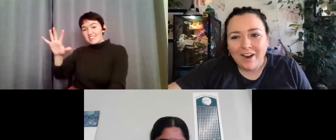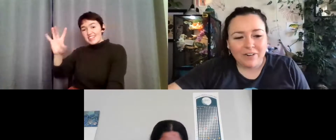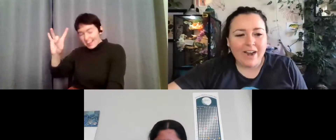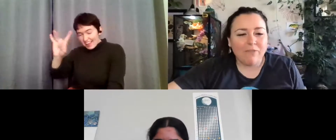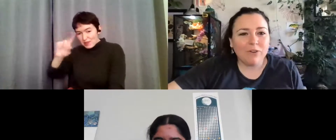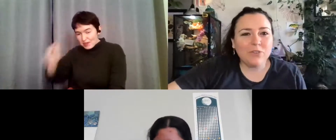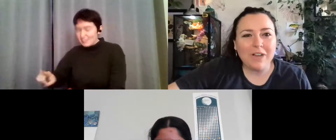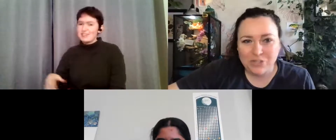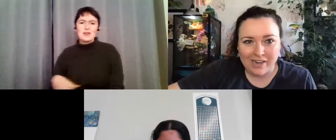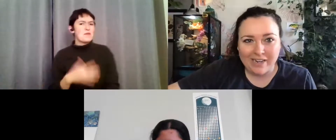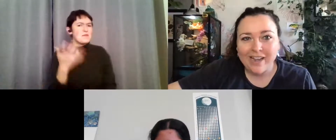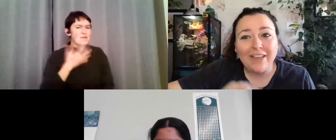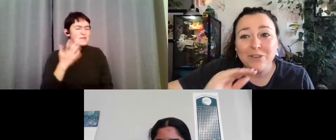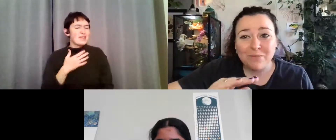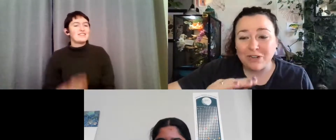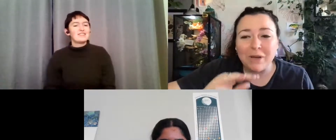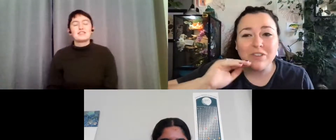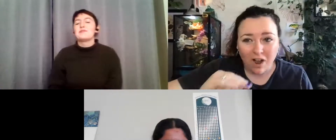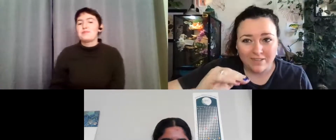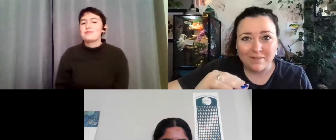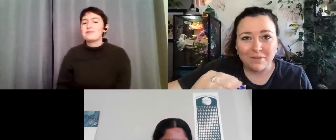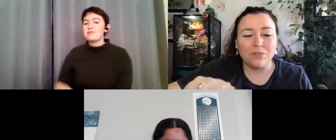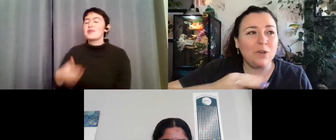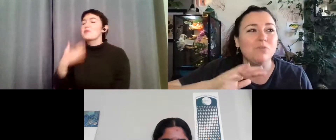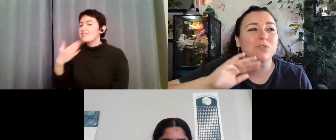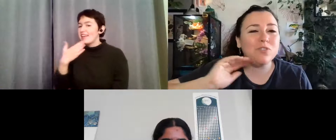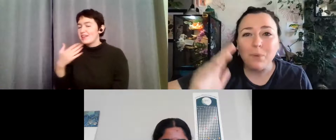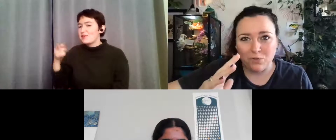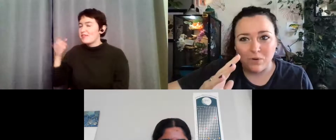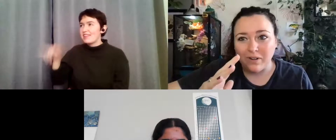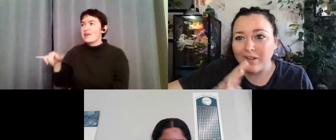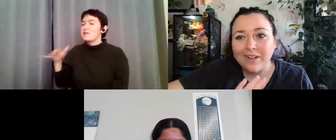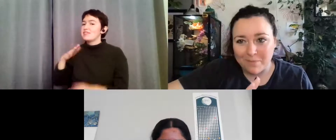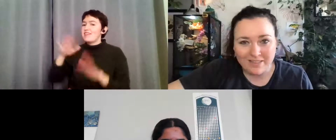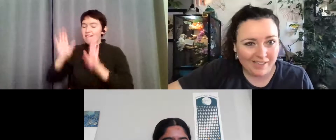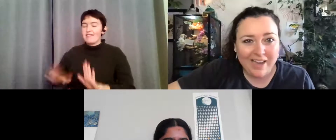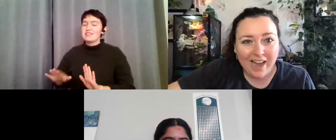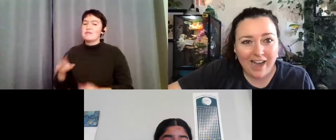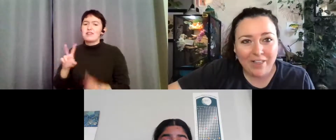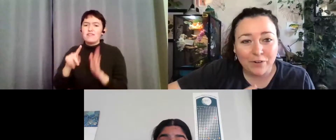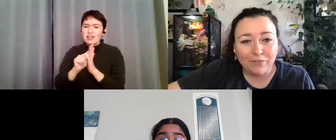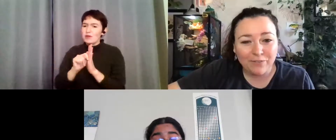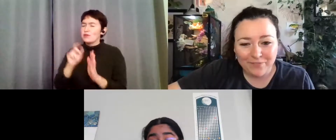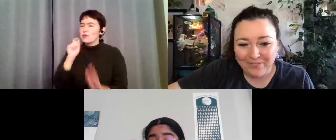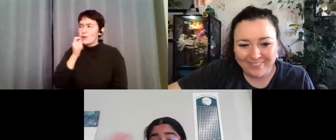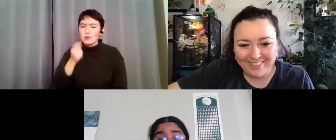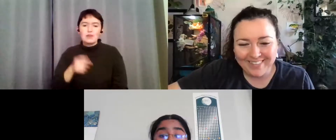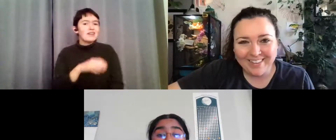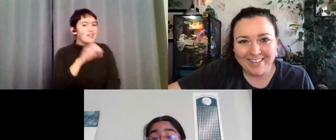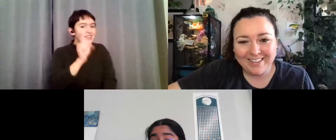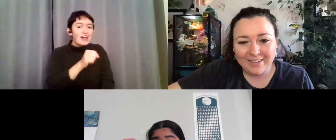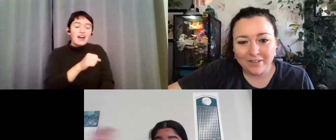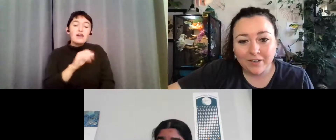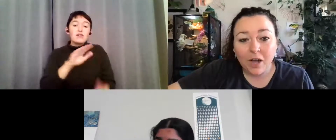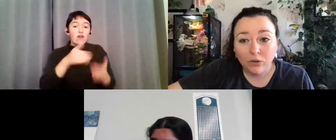it. All right. Our first question. Thank you so much. That was awesome. Those videos were super cool. Amazing. Yeah, and they're all